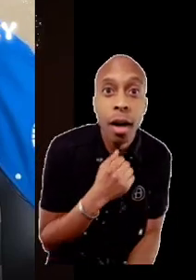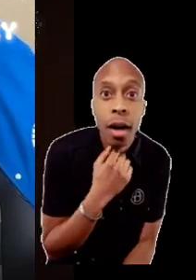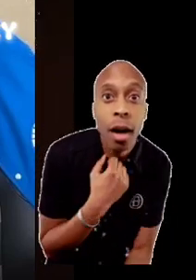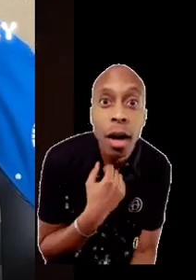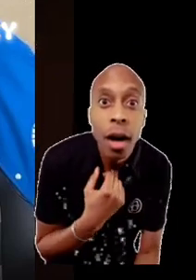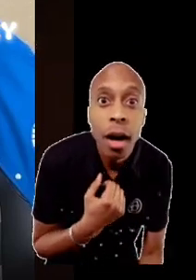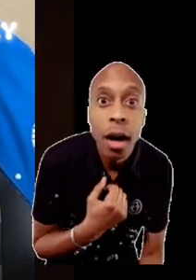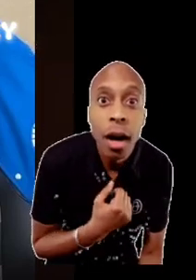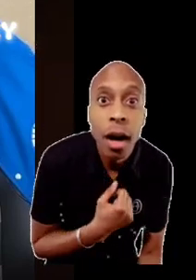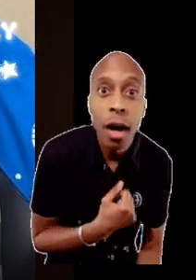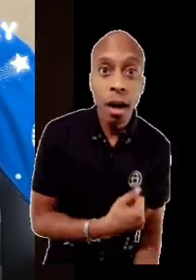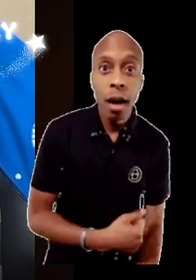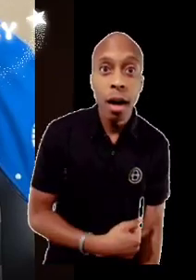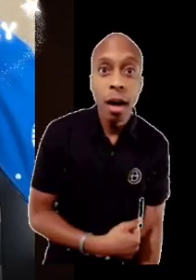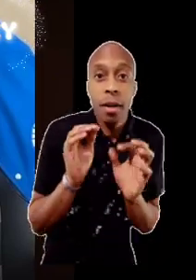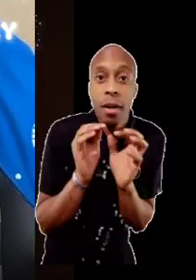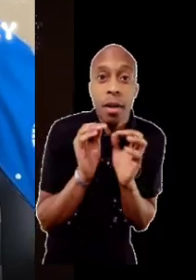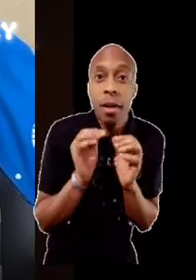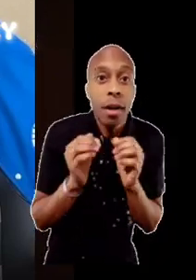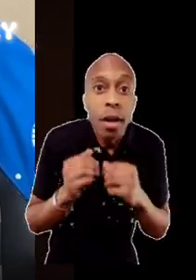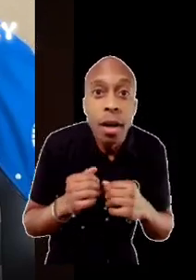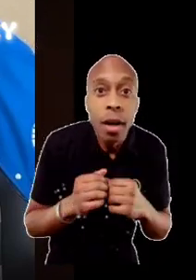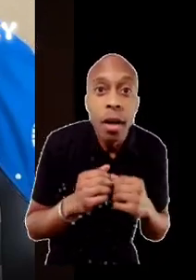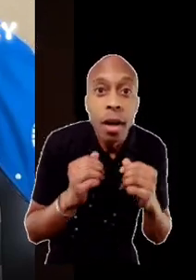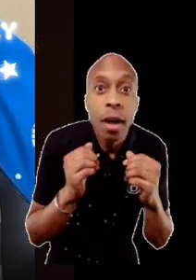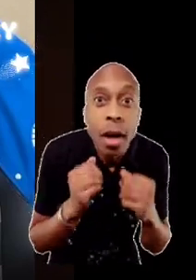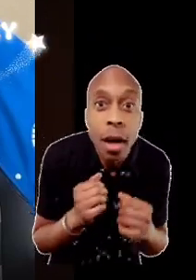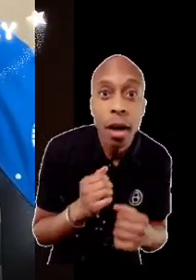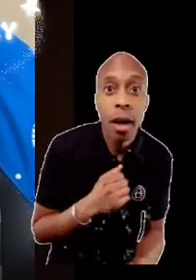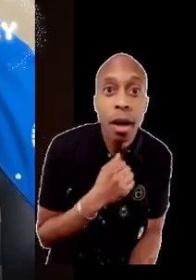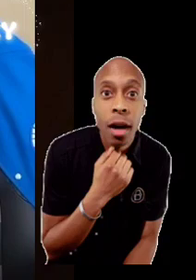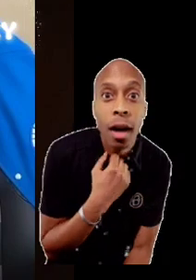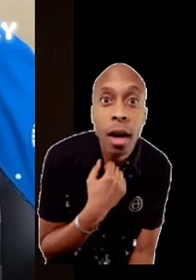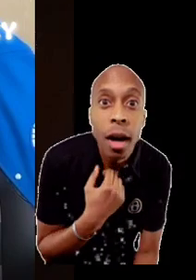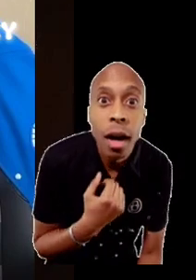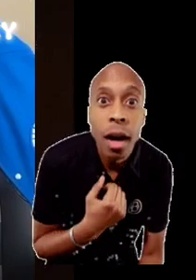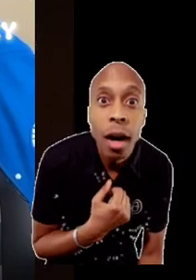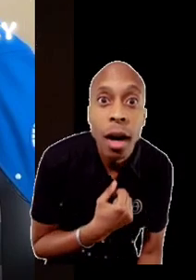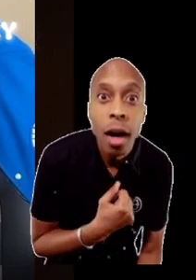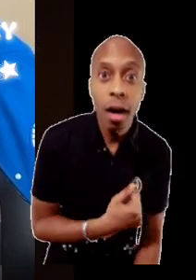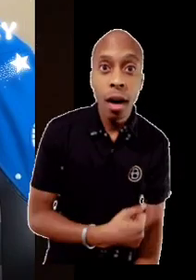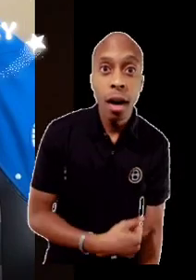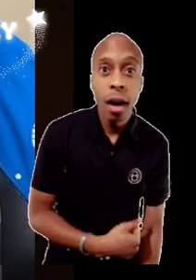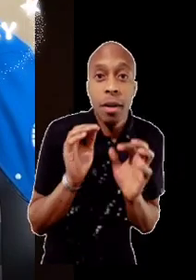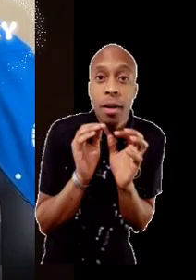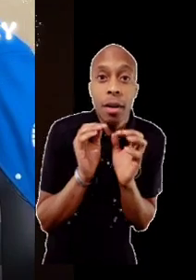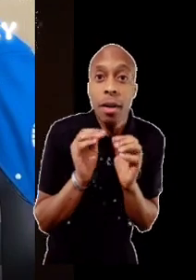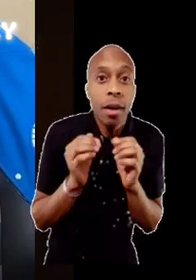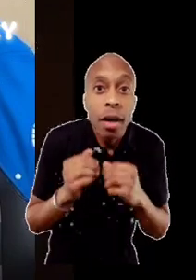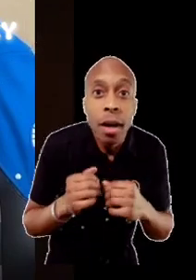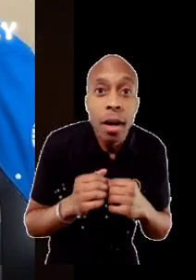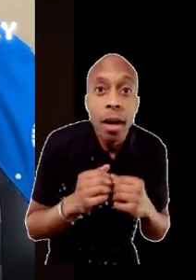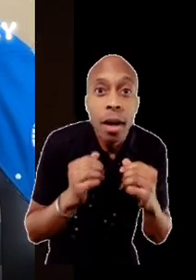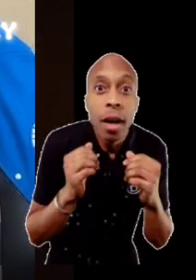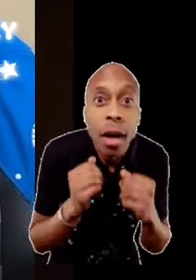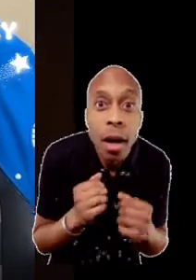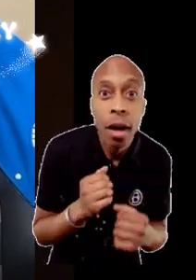experience. For chat. The only experience them got through have to know if you look